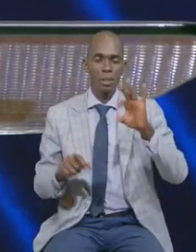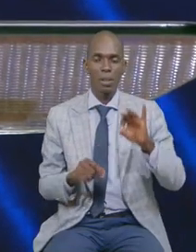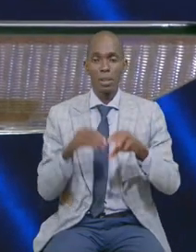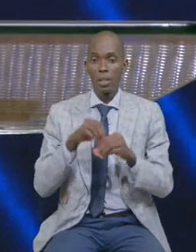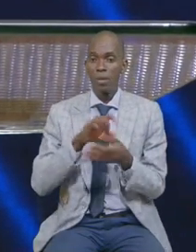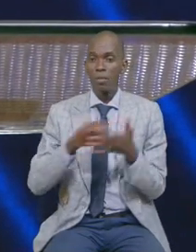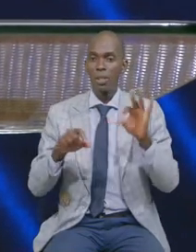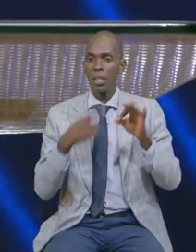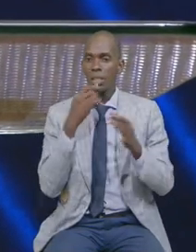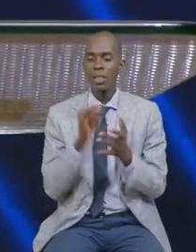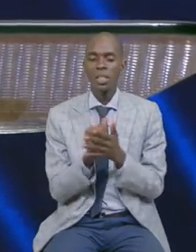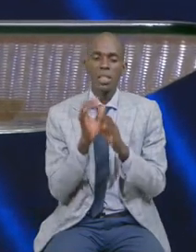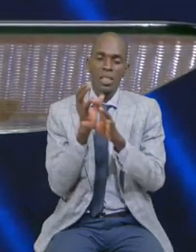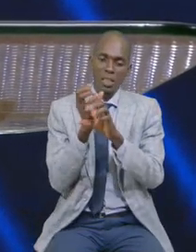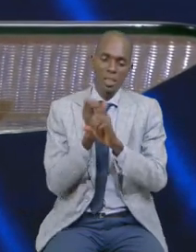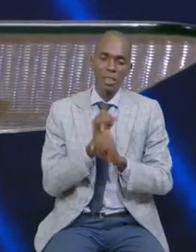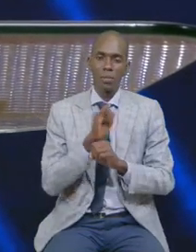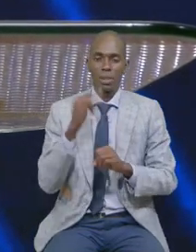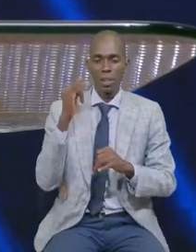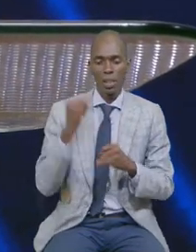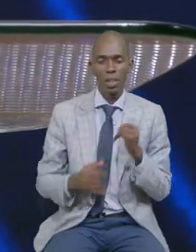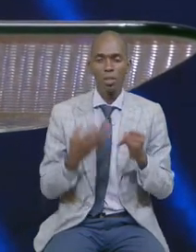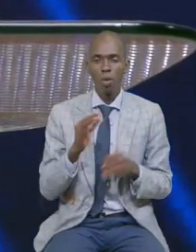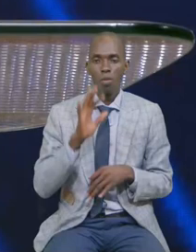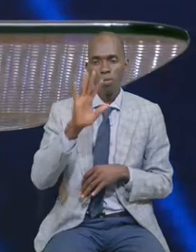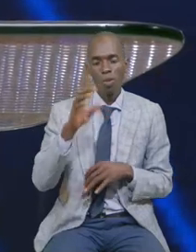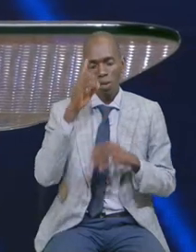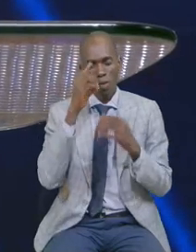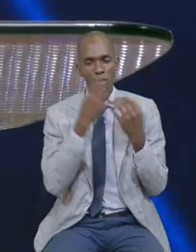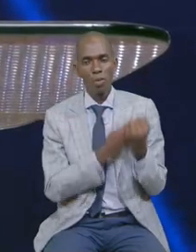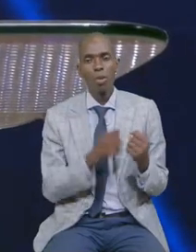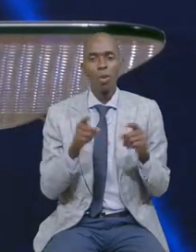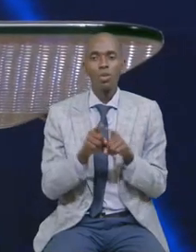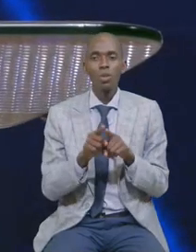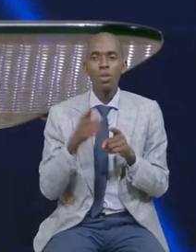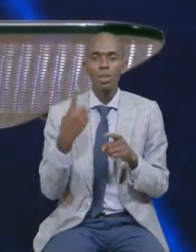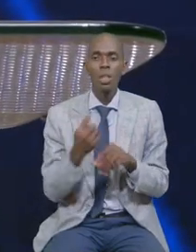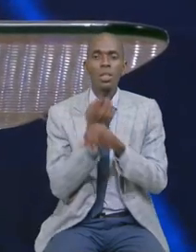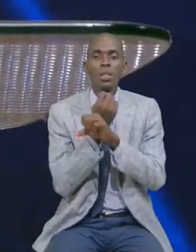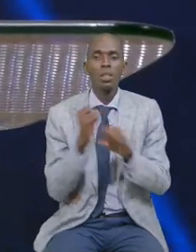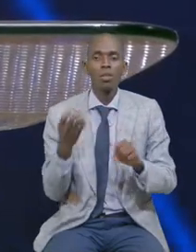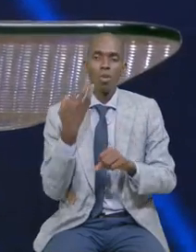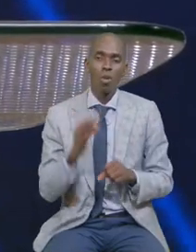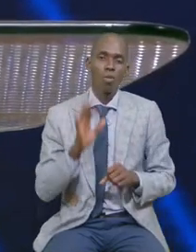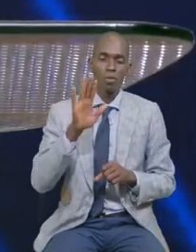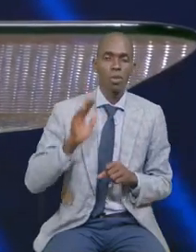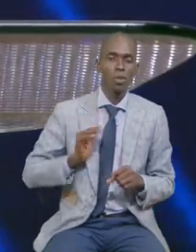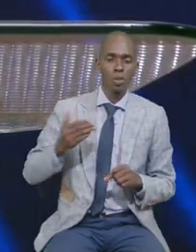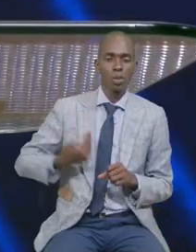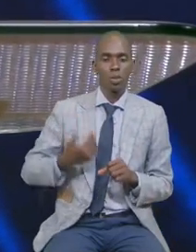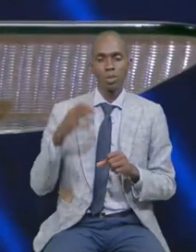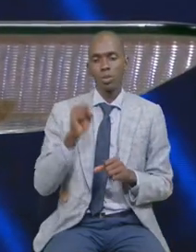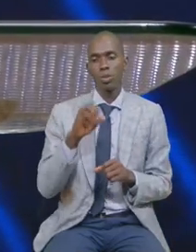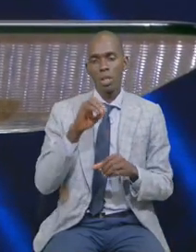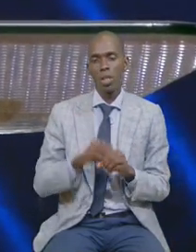Verse 9 says, receiving the end of your faith, even the salvation of your souls. 1 Peter